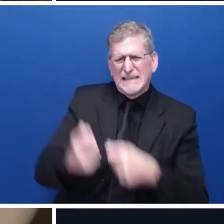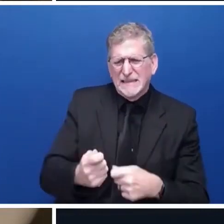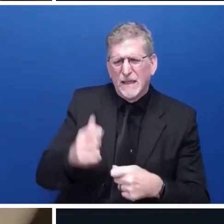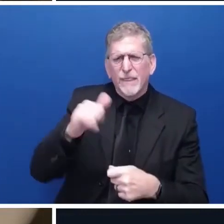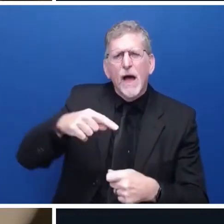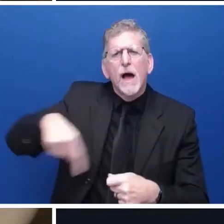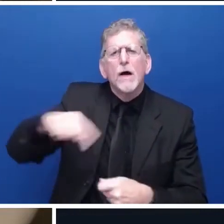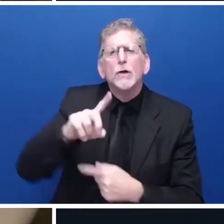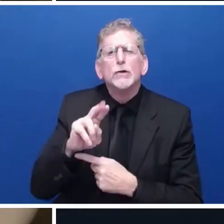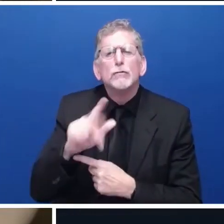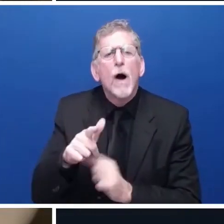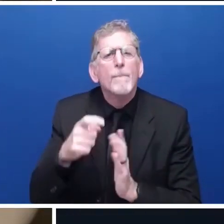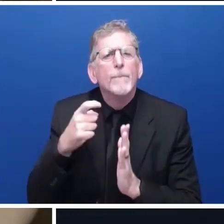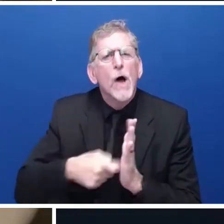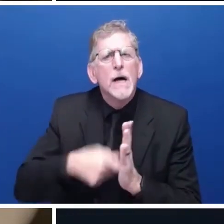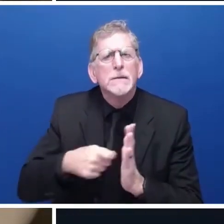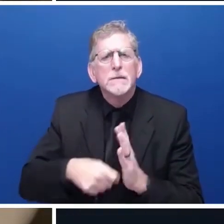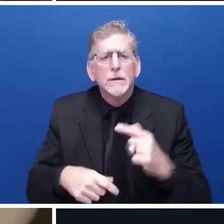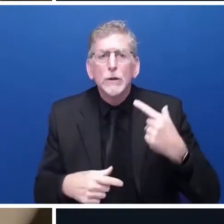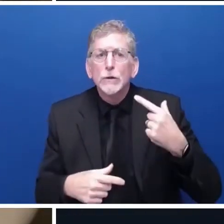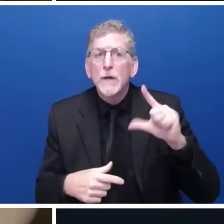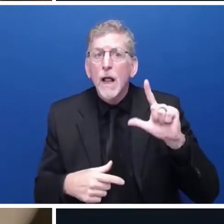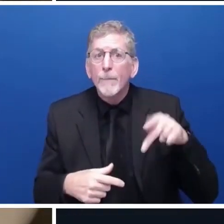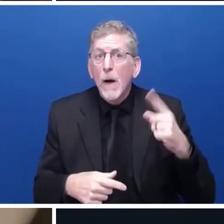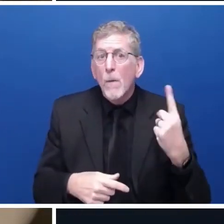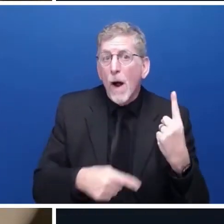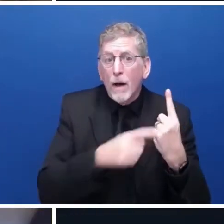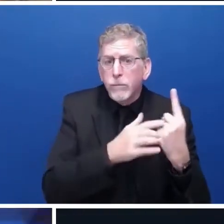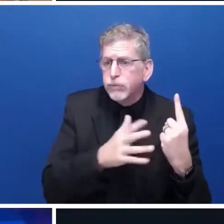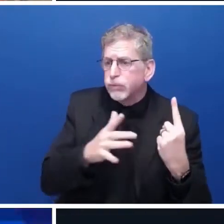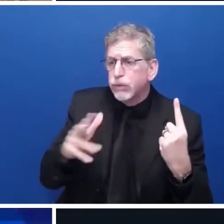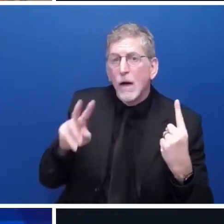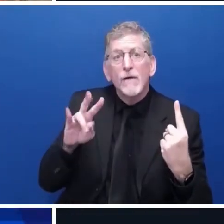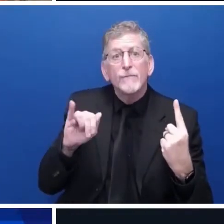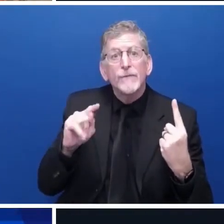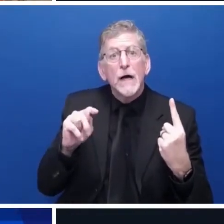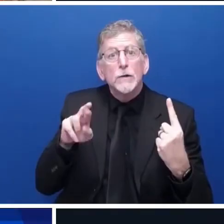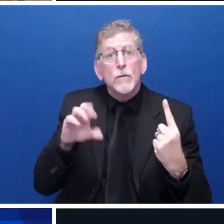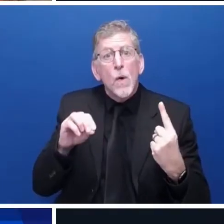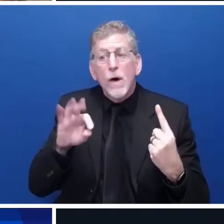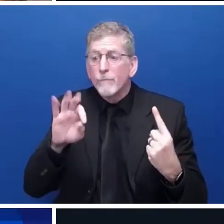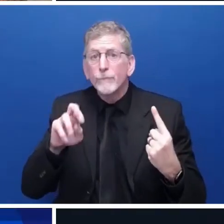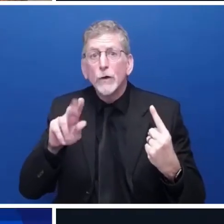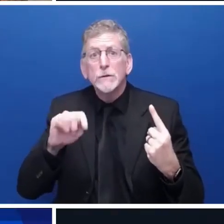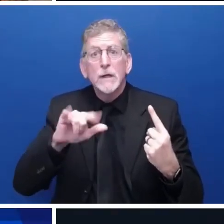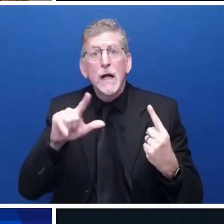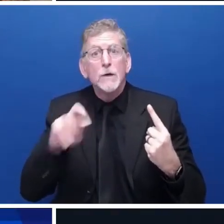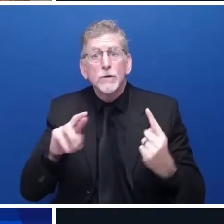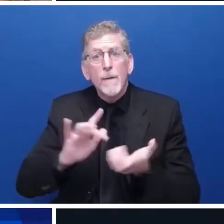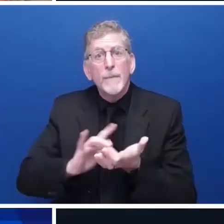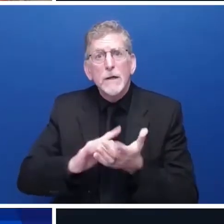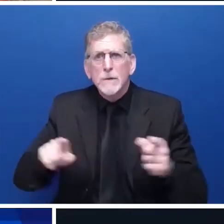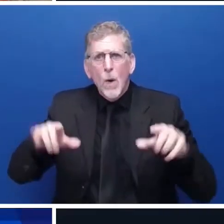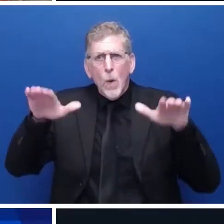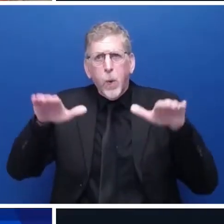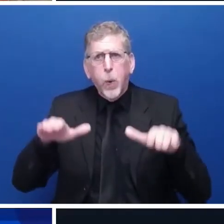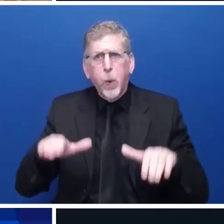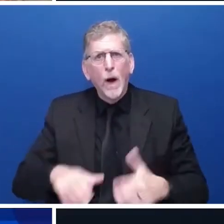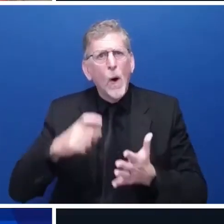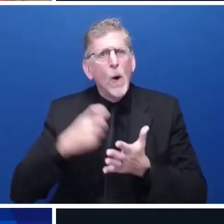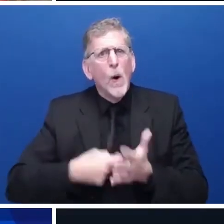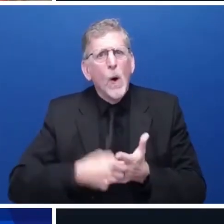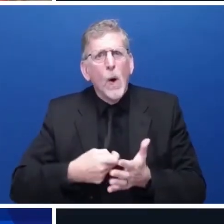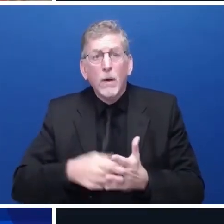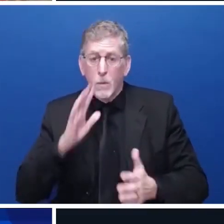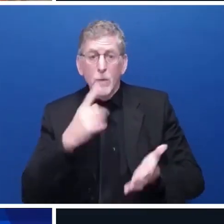He's also going to talk about some of the Wall Street buy-ups that he has tried to ban of single-family homes. He's also going to